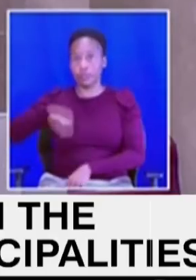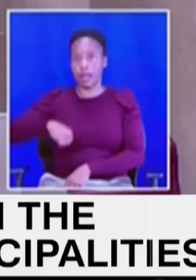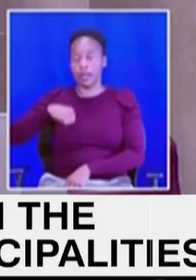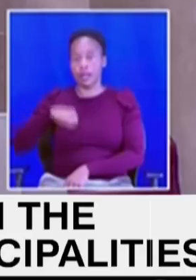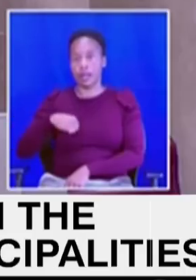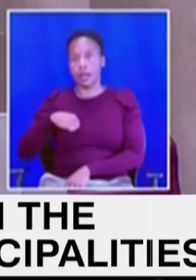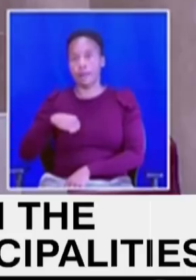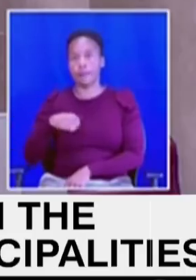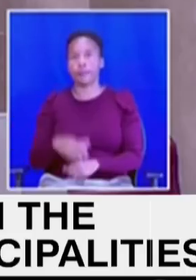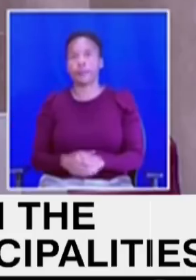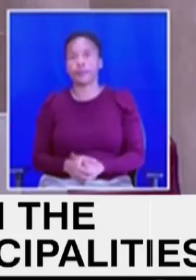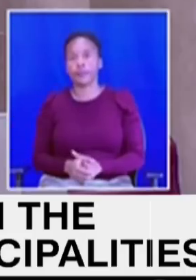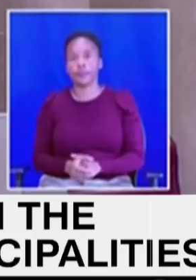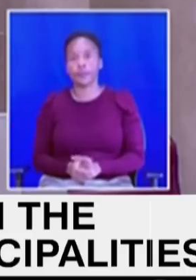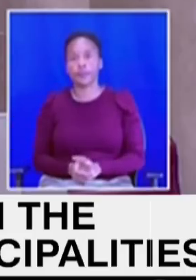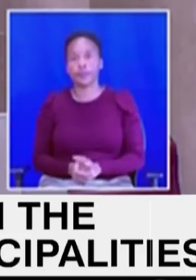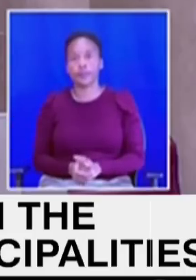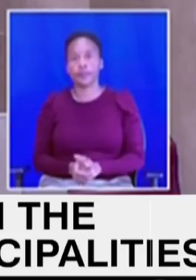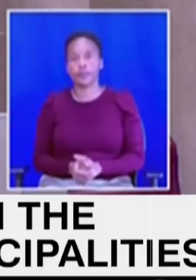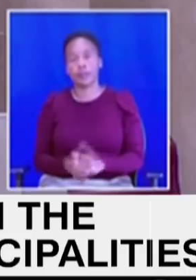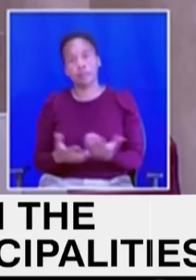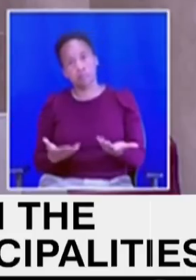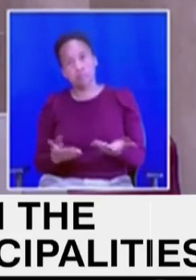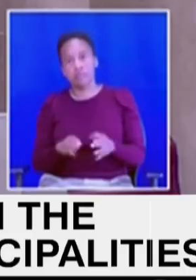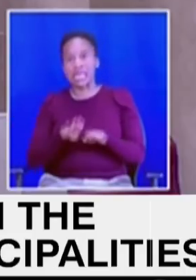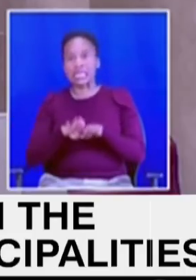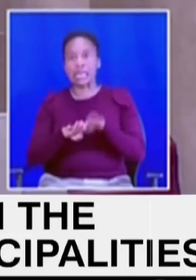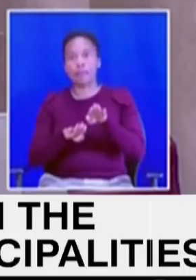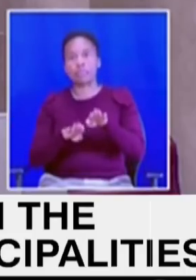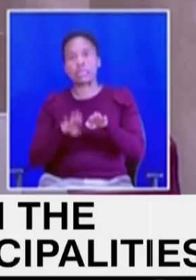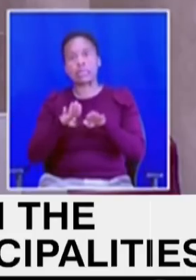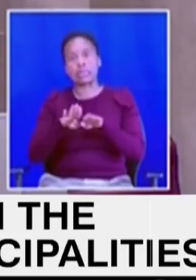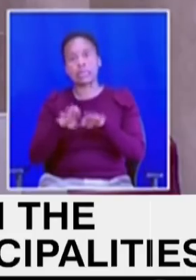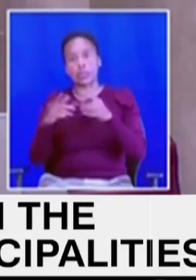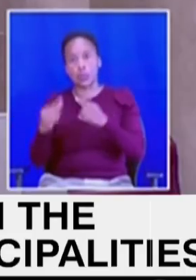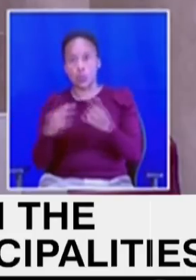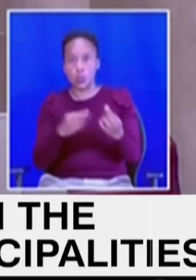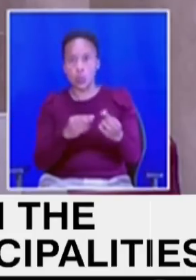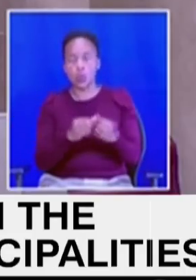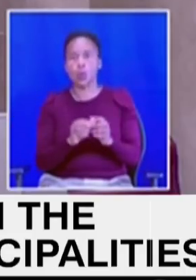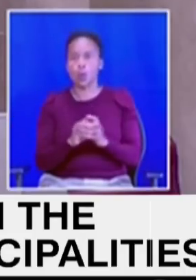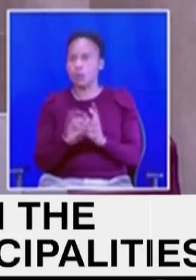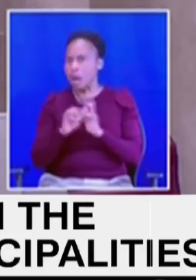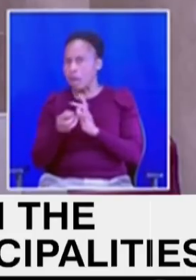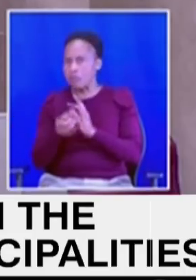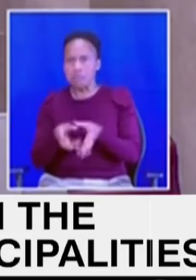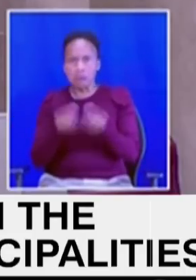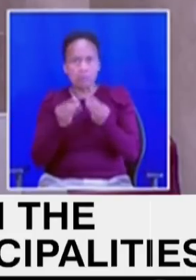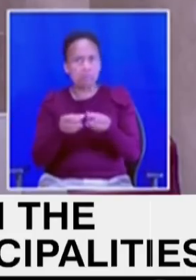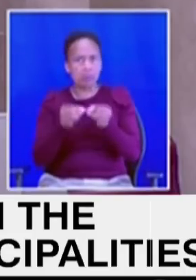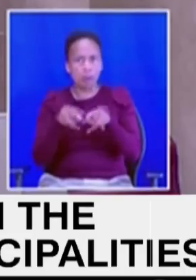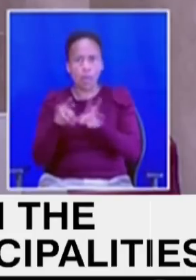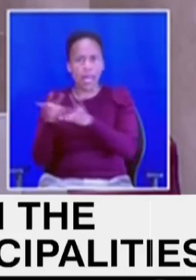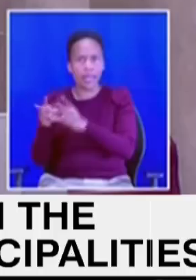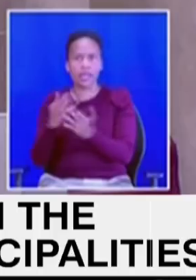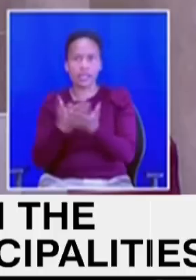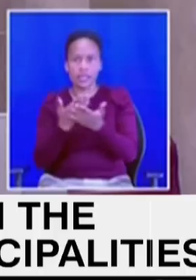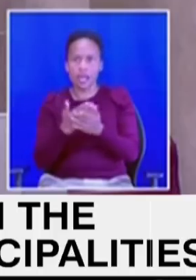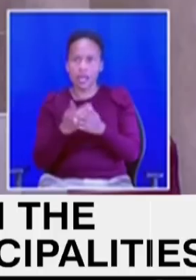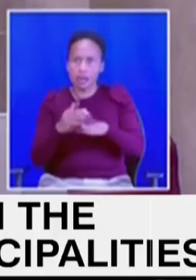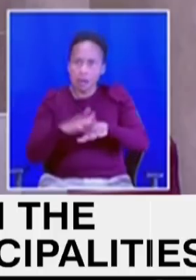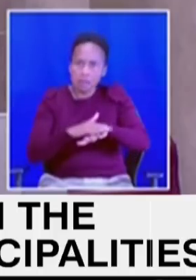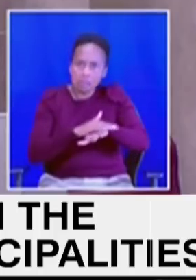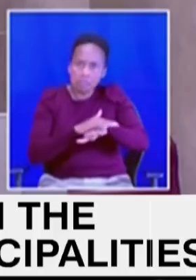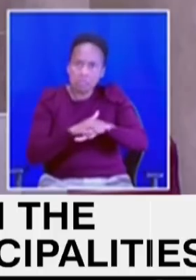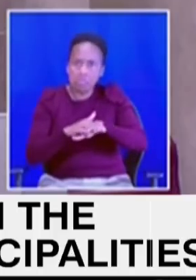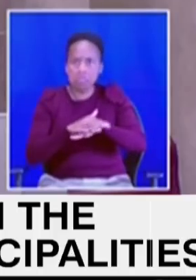and we are taking steps to come up with initiatives that will cushion a lot